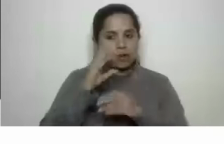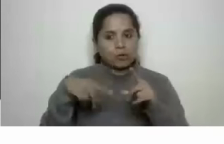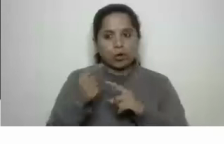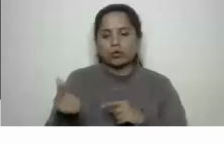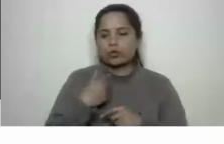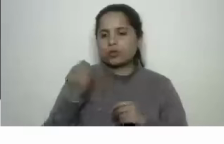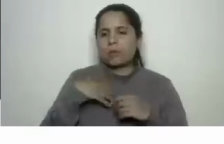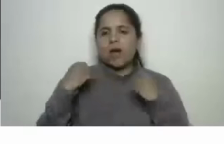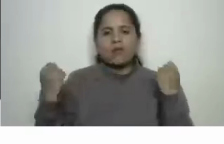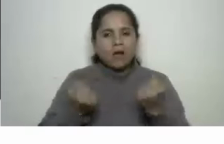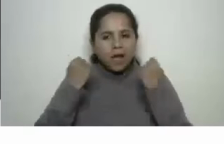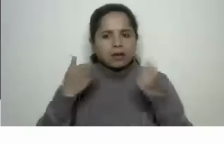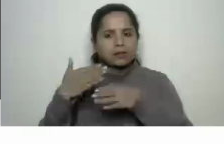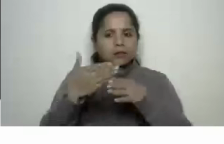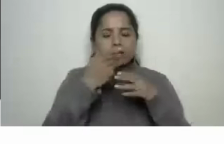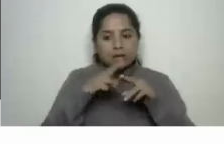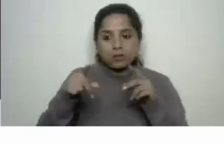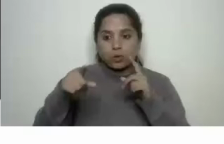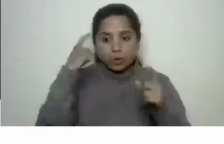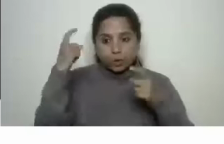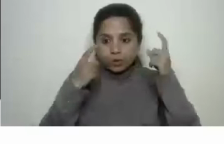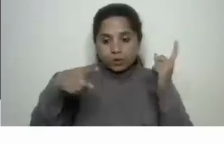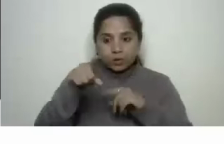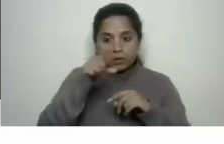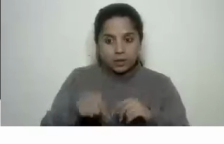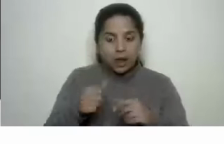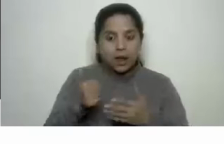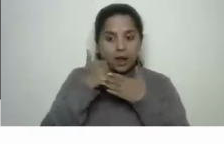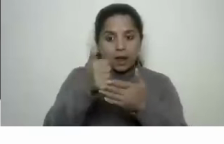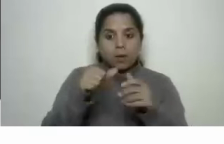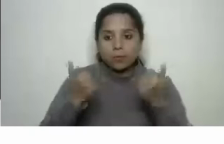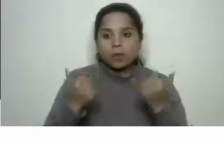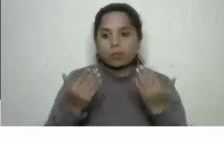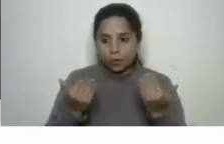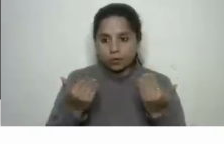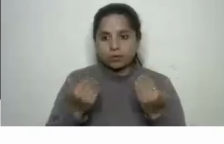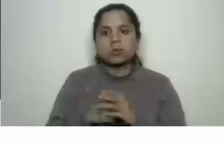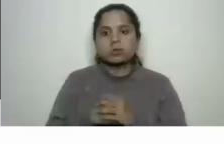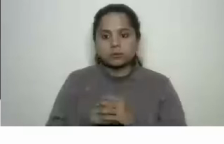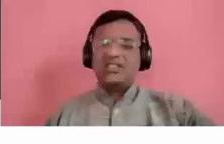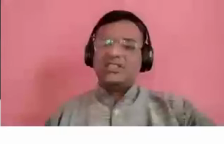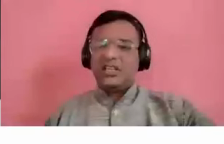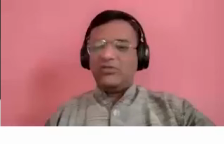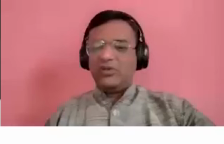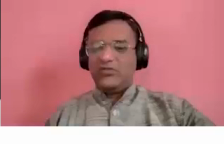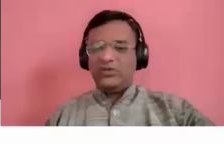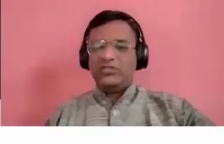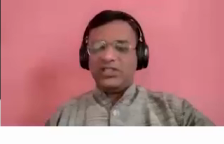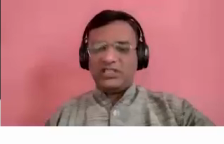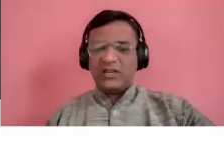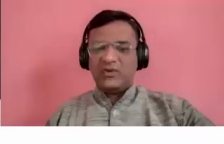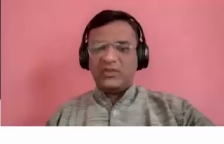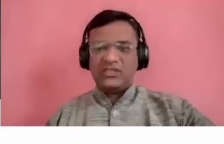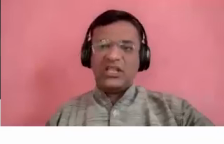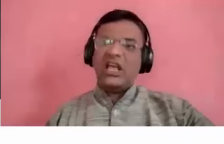few activities, and if you think these activities can help to leverage the multilingual background of students, please share your views